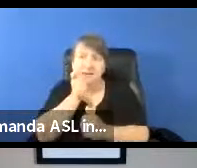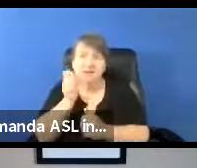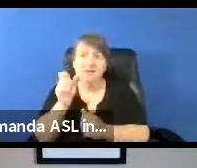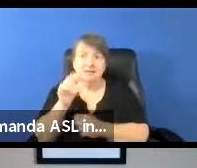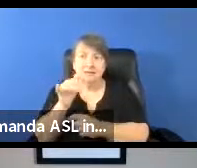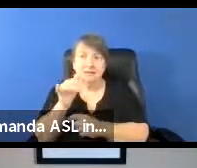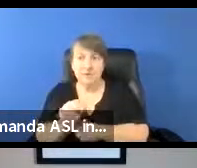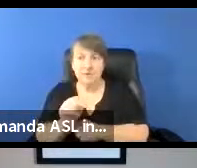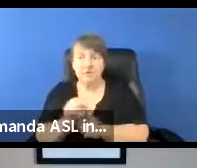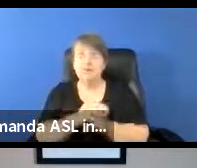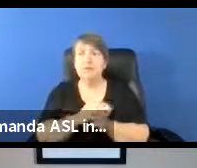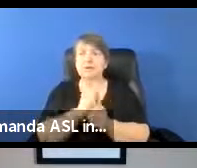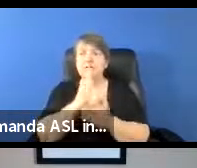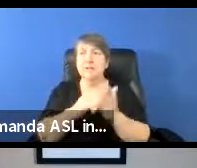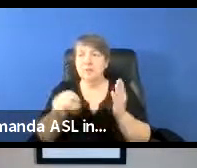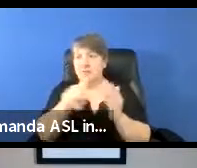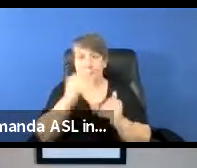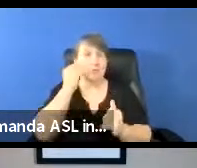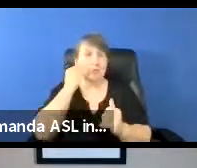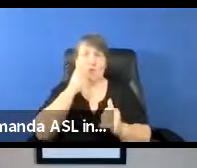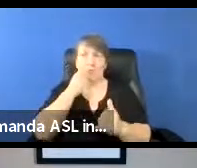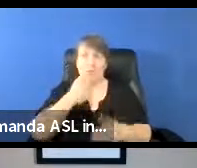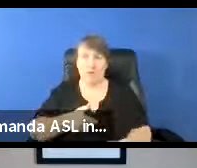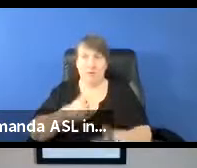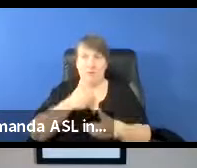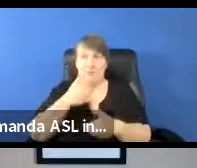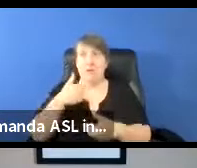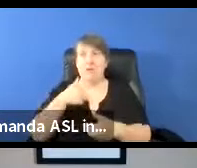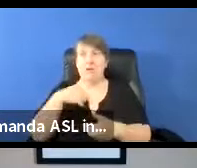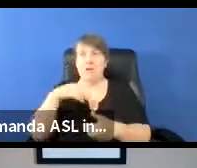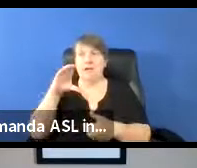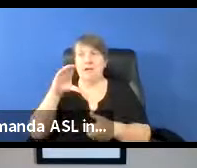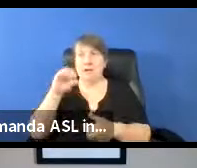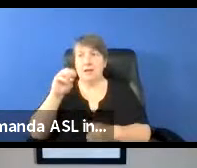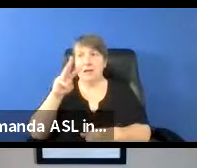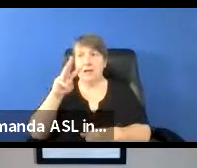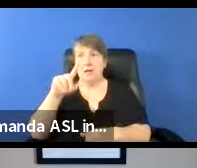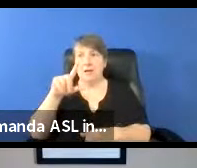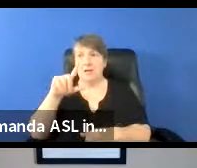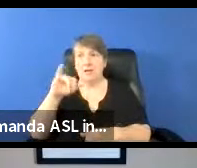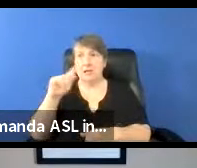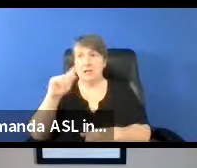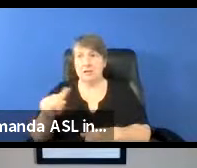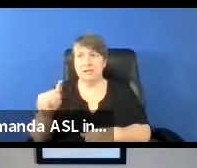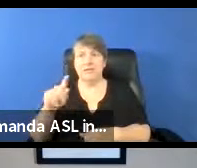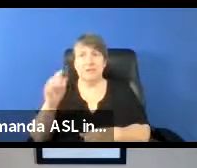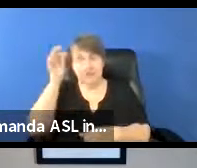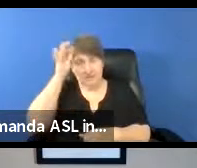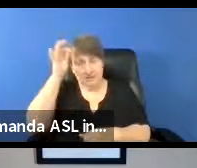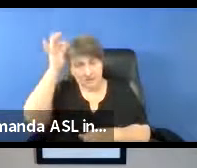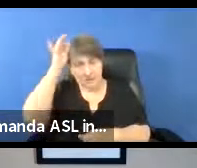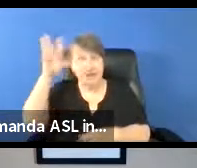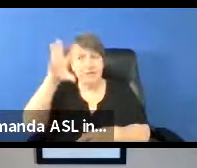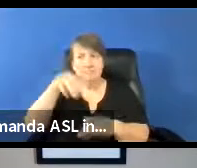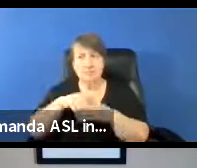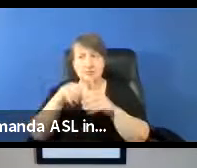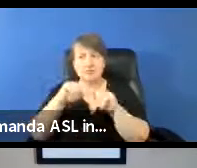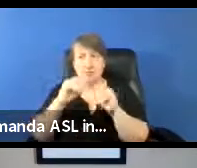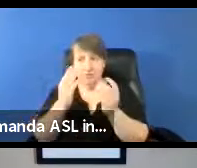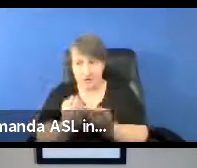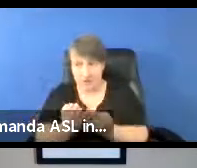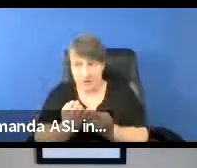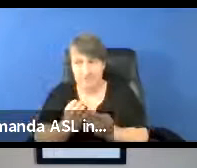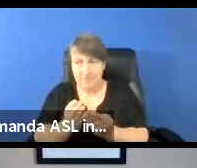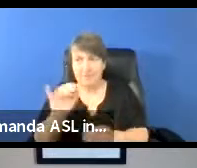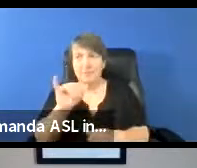you guys who know me, I am a Cowlitz Indian. I'm enrolled in the tribe, and I am also